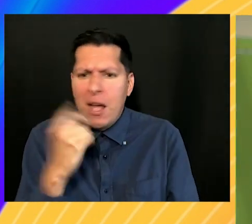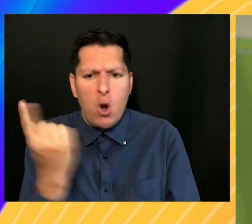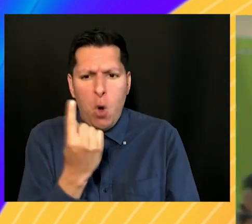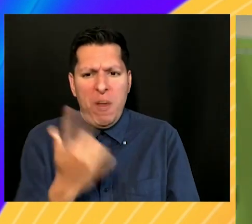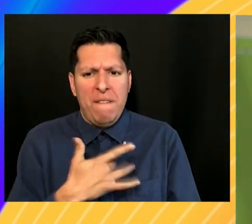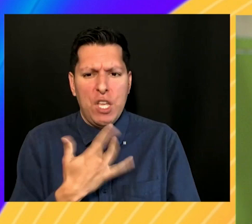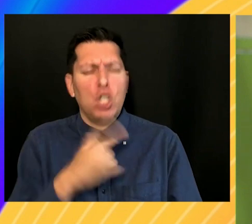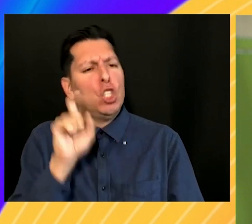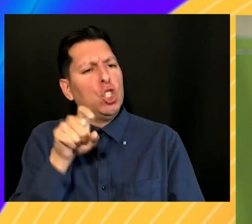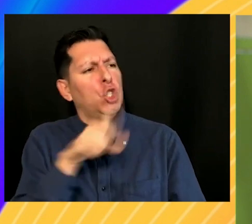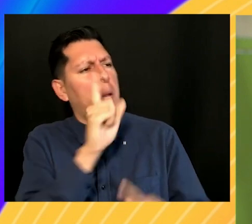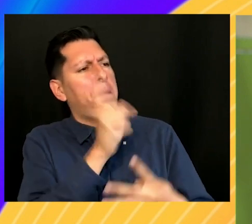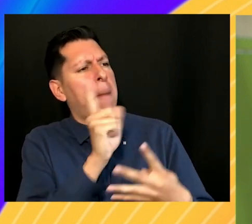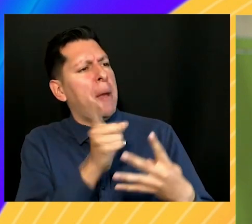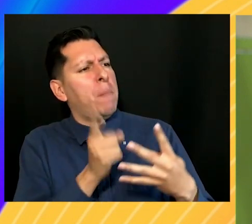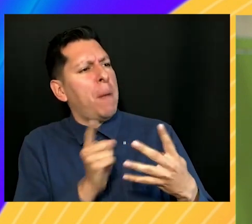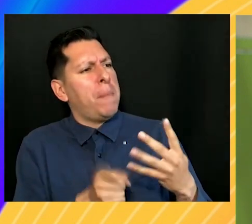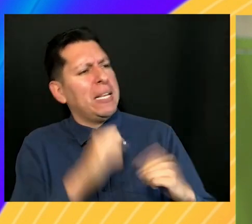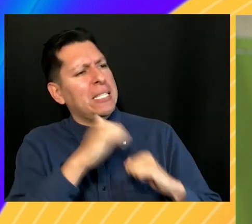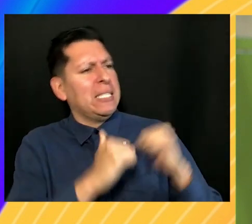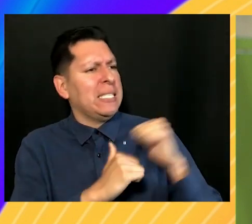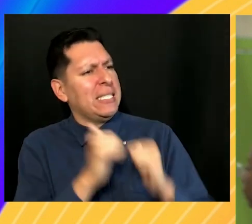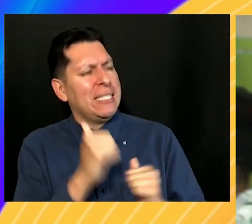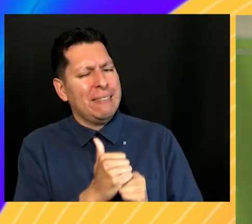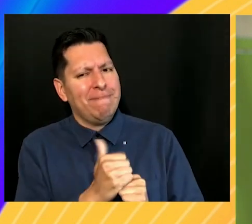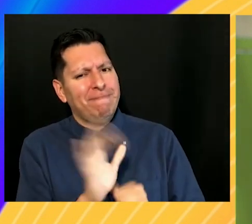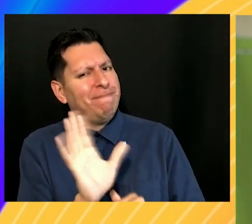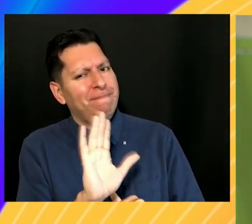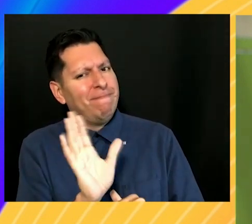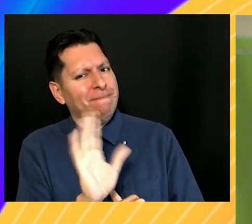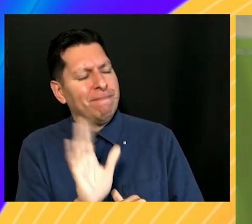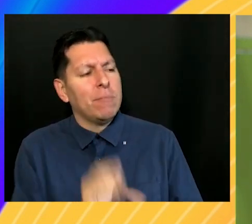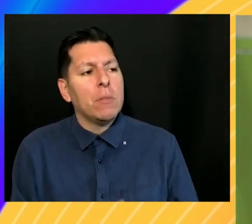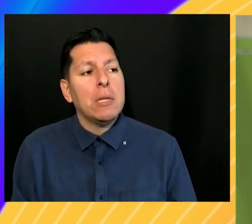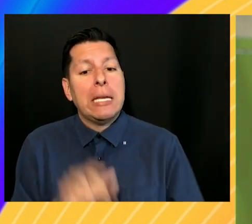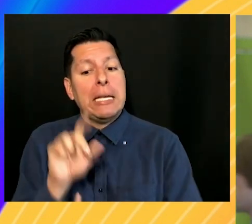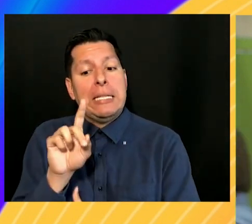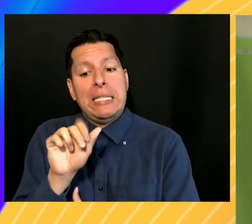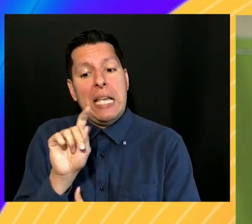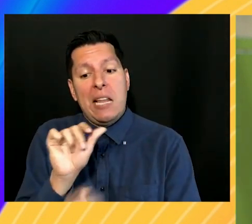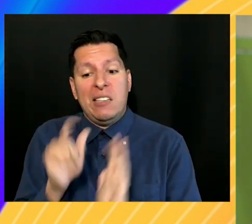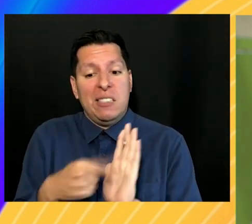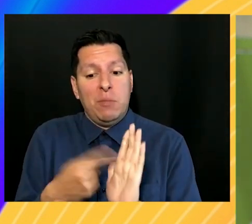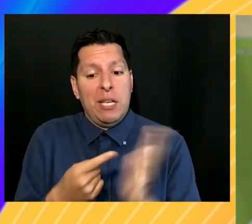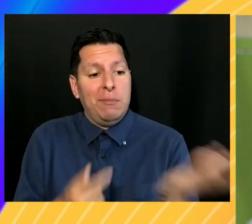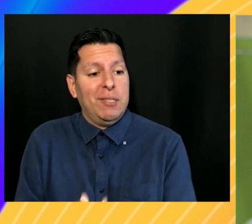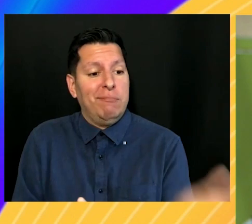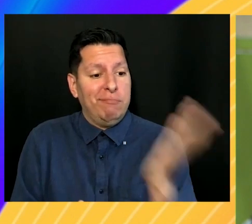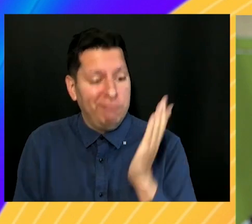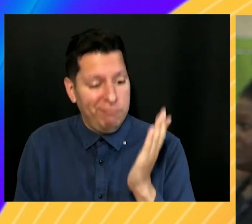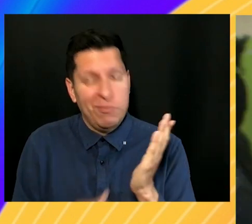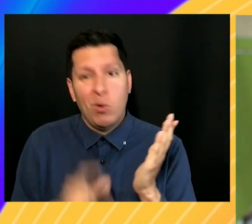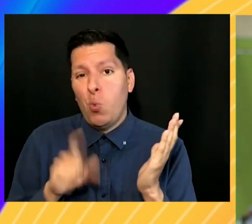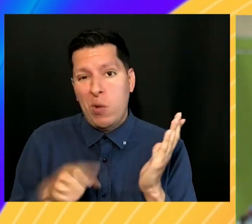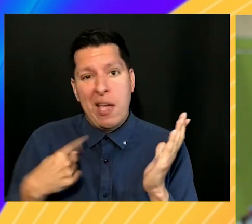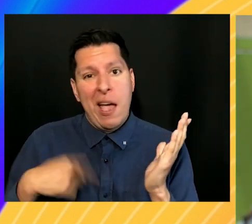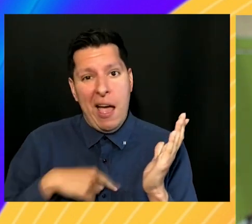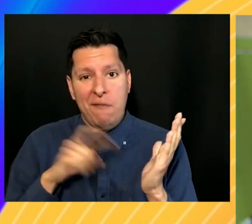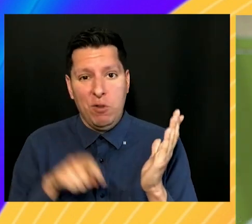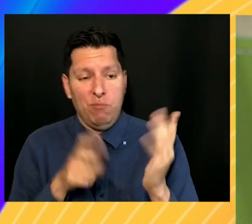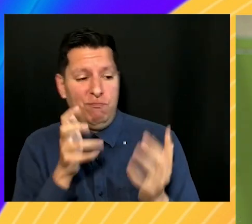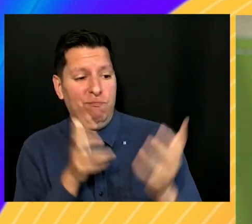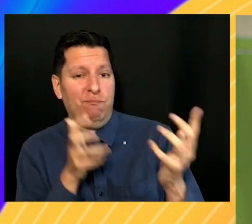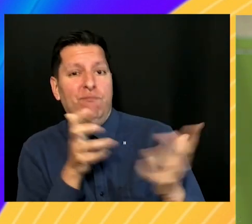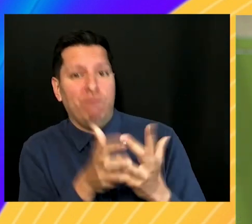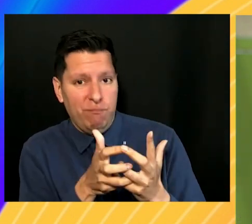structure your data, and you're going to do it. Right? Sometimes it's, this is how the data are, and this is what we're going to do to work with it. Now, I know one thing that you've been saying is make